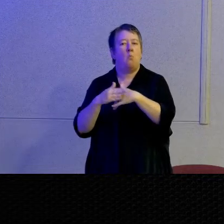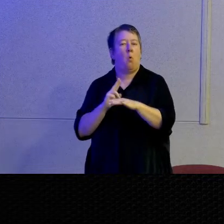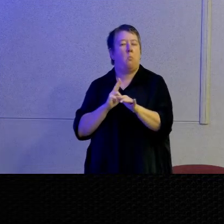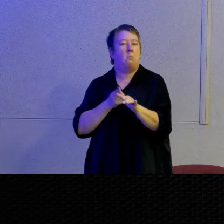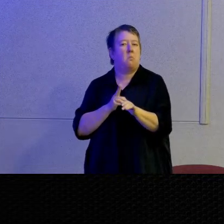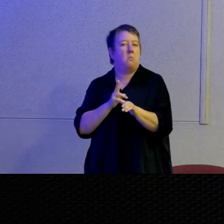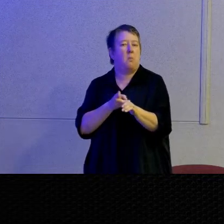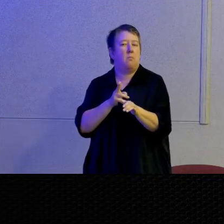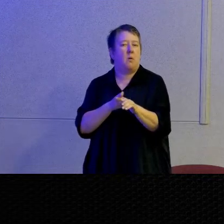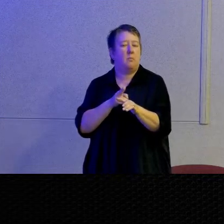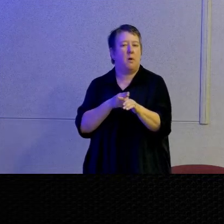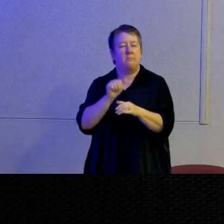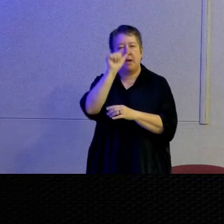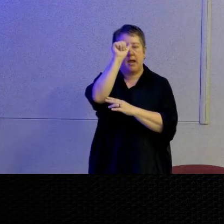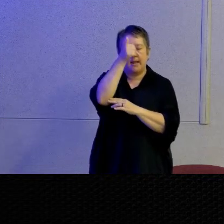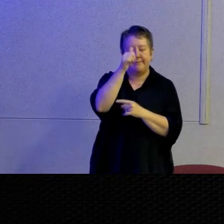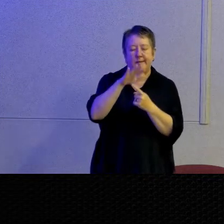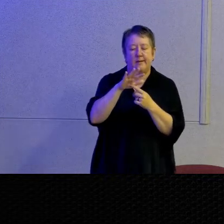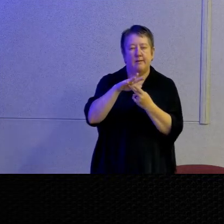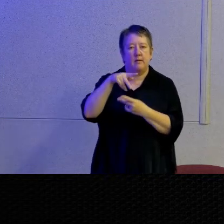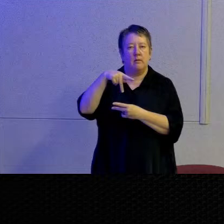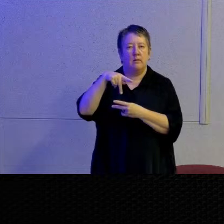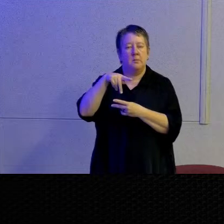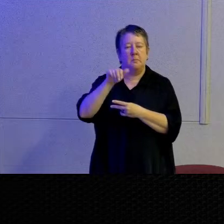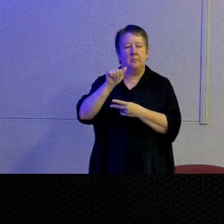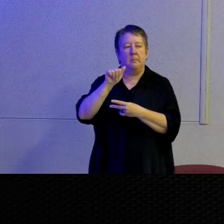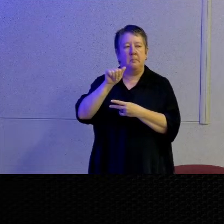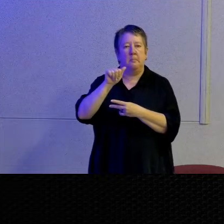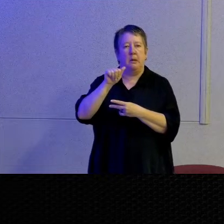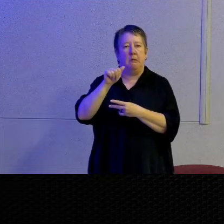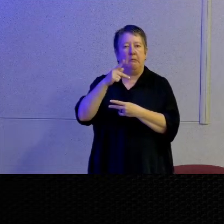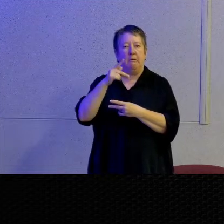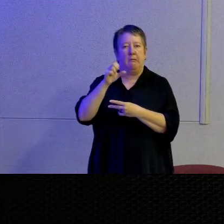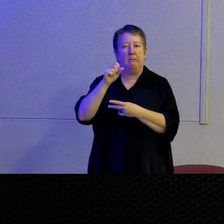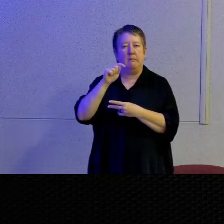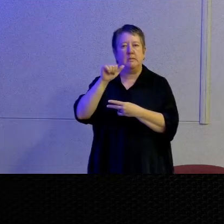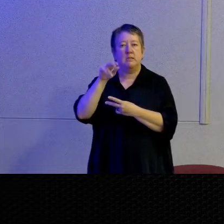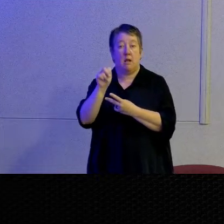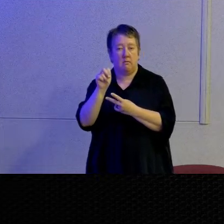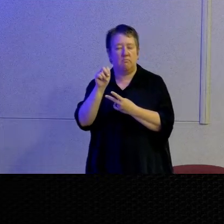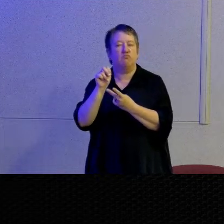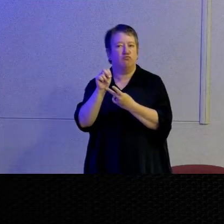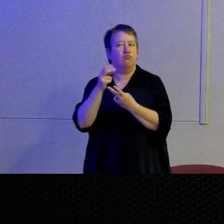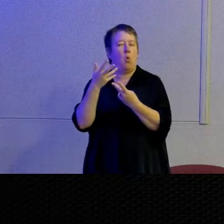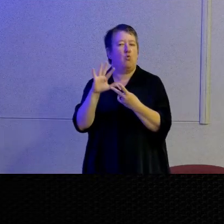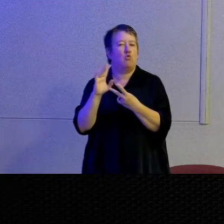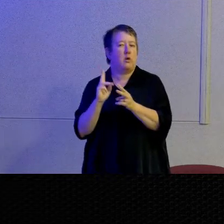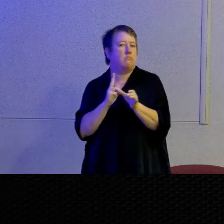Pakistan already associate members, and we have global reach here.